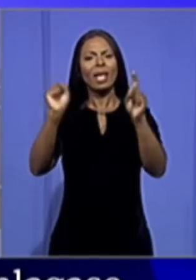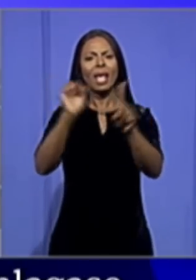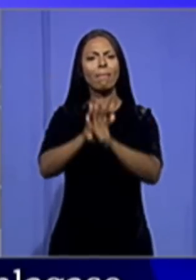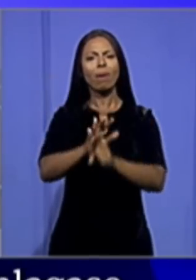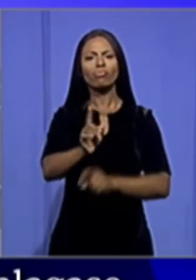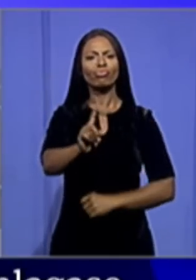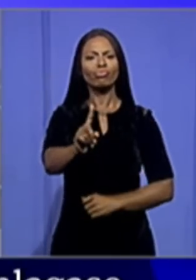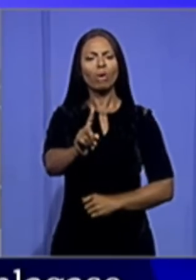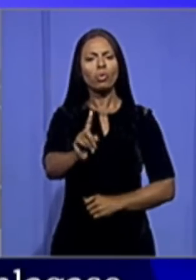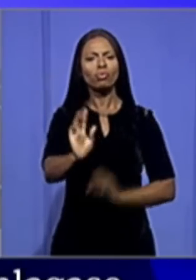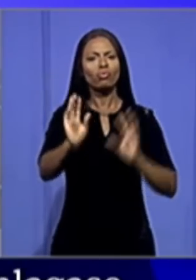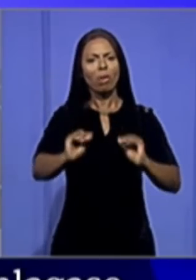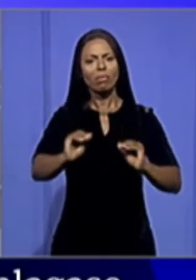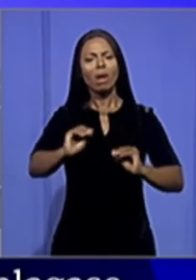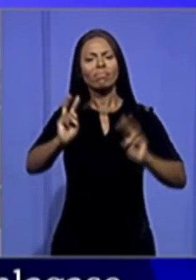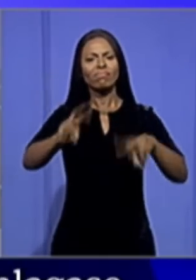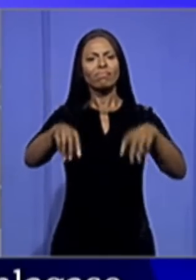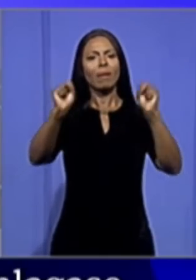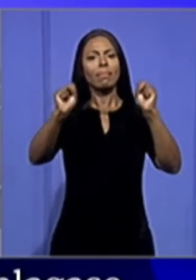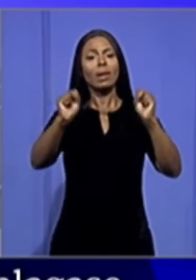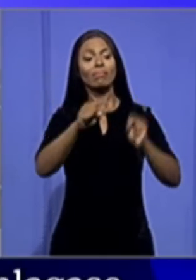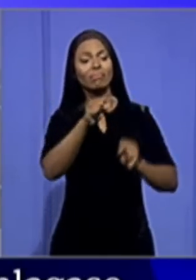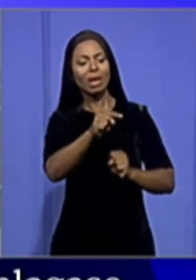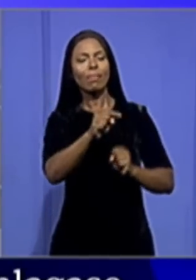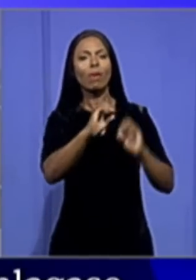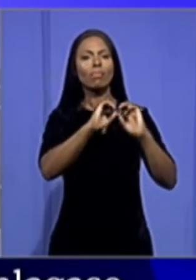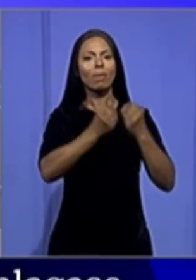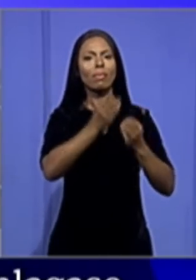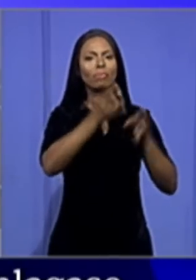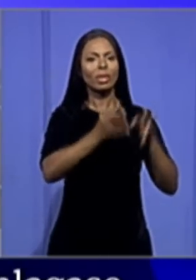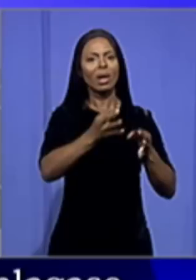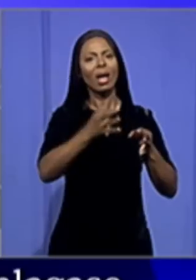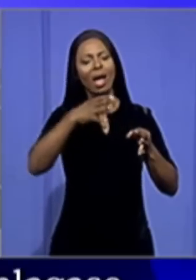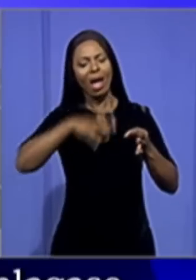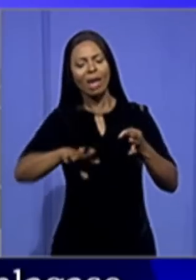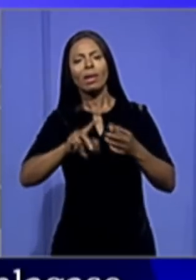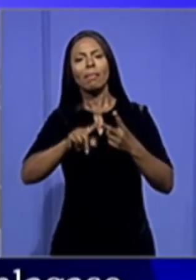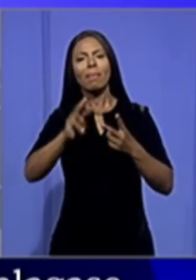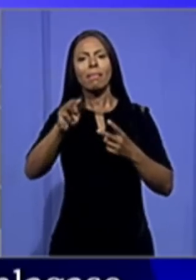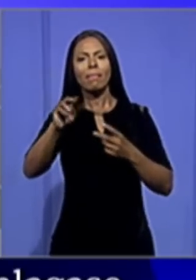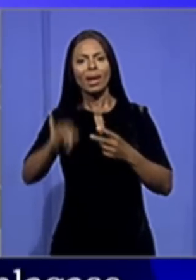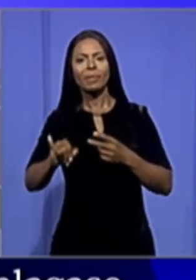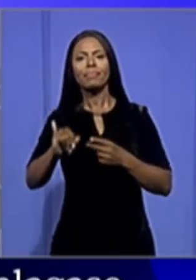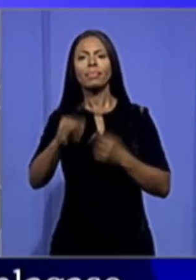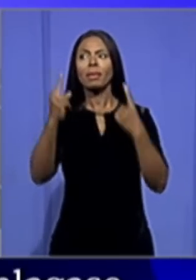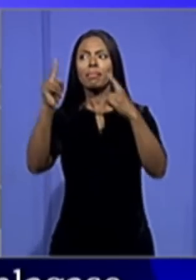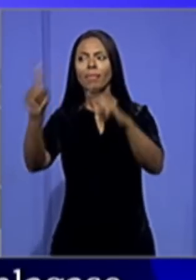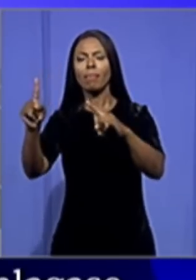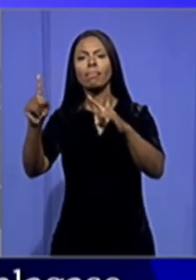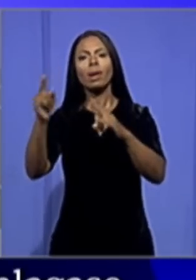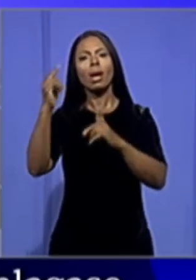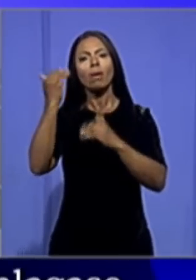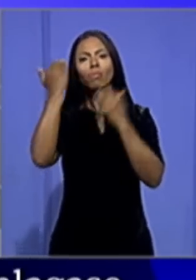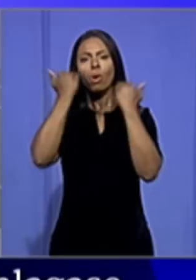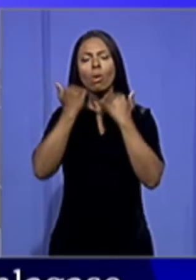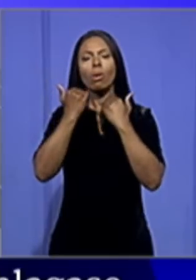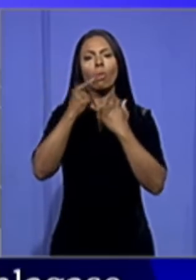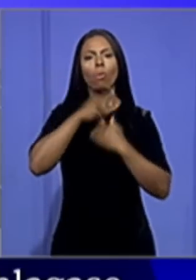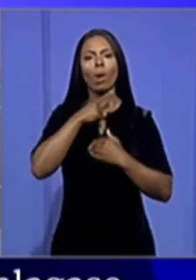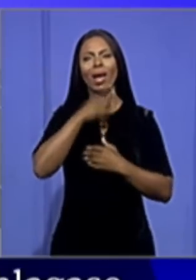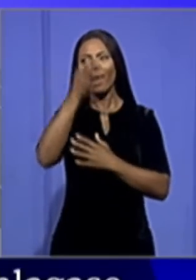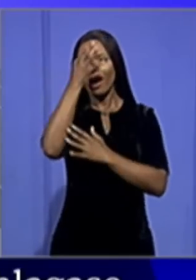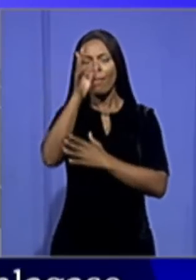mohlagase. Maimane le mekgatlo ye mengwe ba tla leba go moahlodi mogolo morago ga gore mmušo o fetwe ke nako yeo e bego